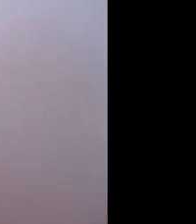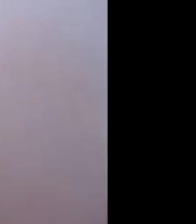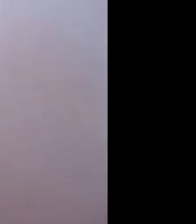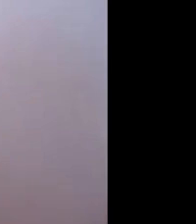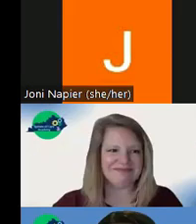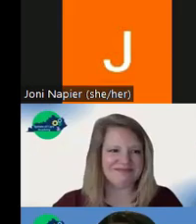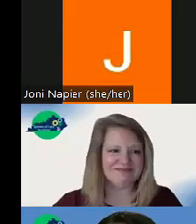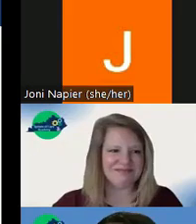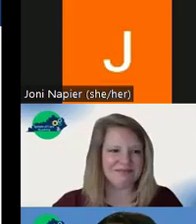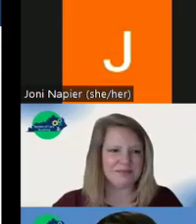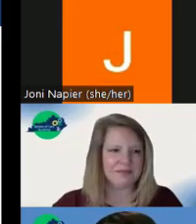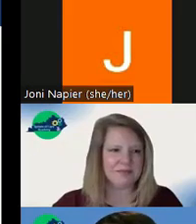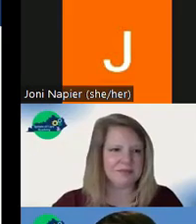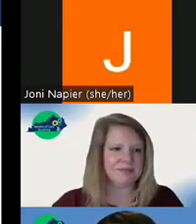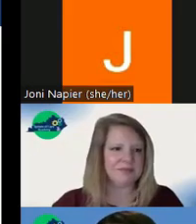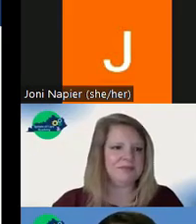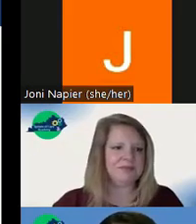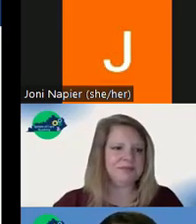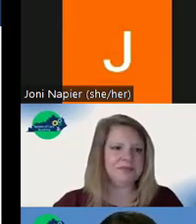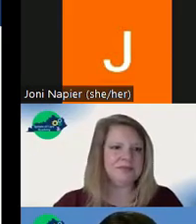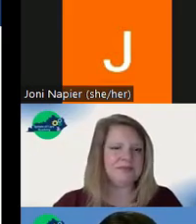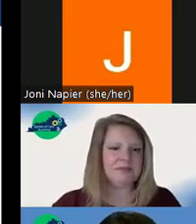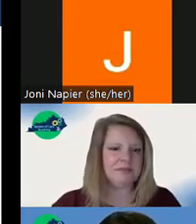our presenter.